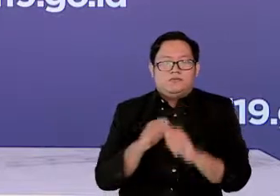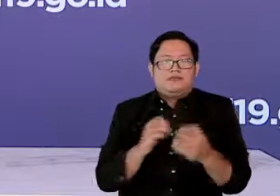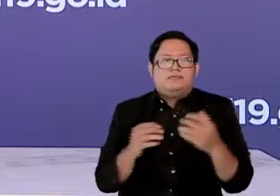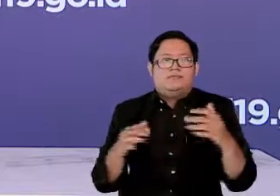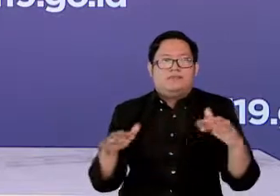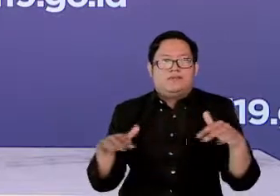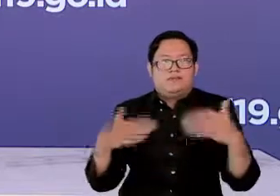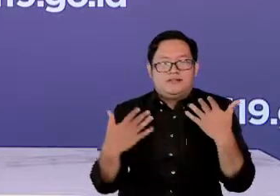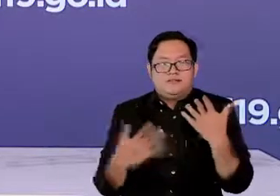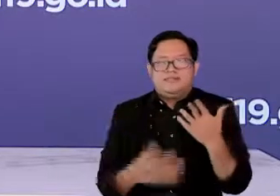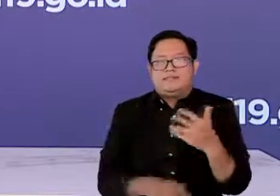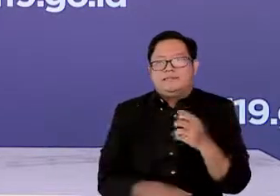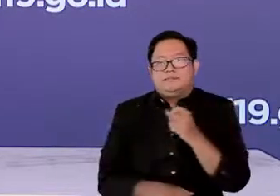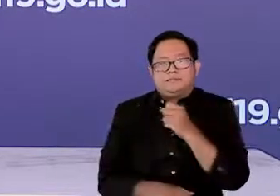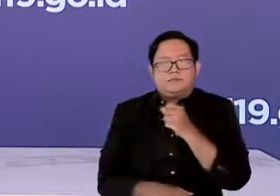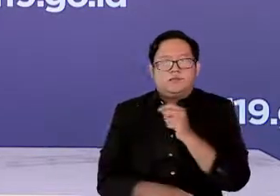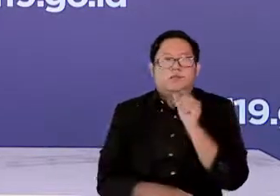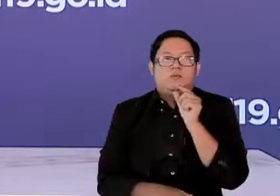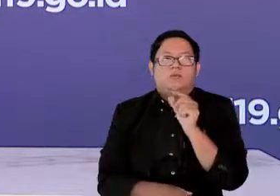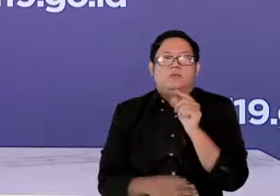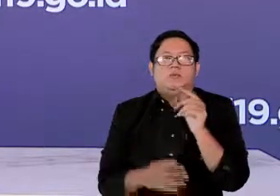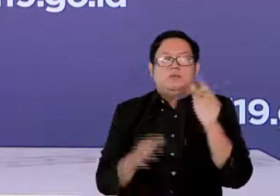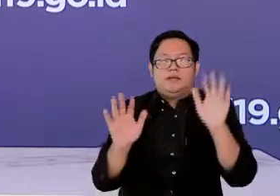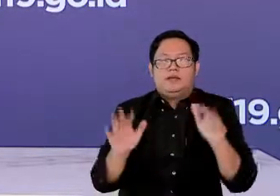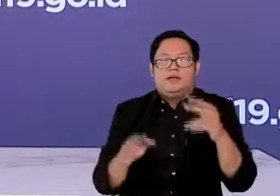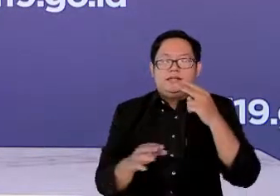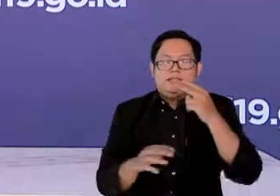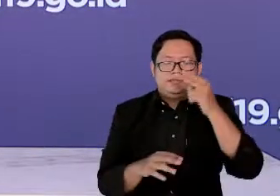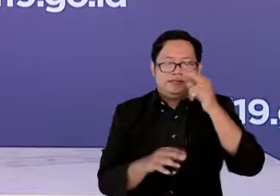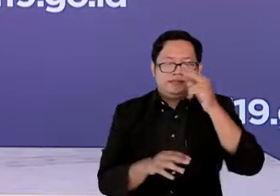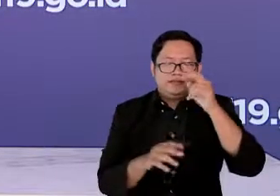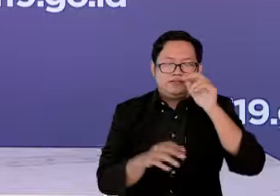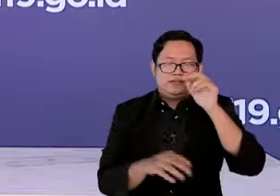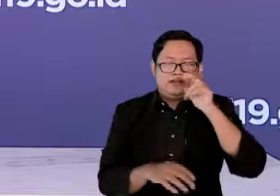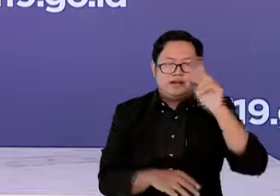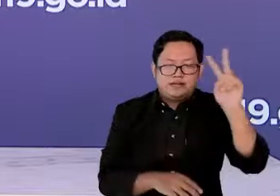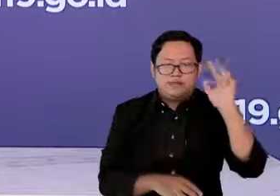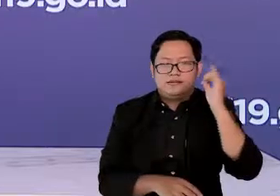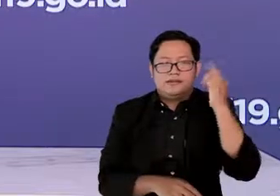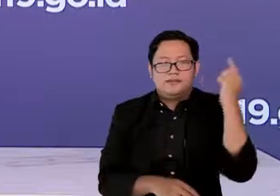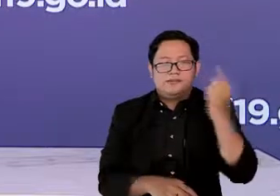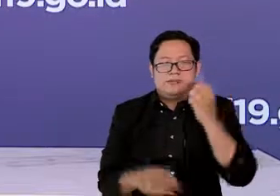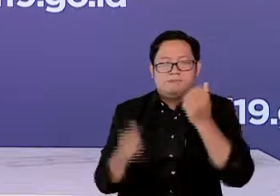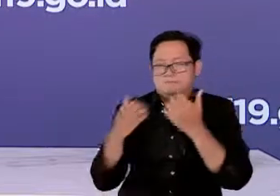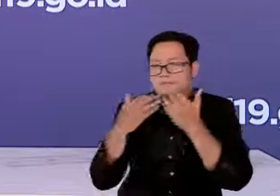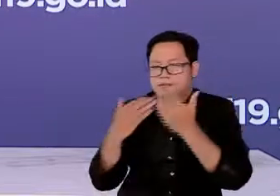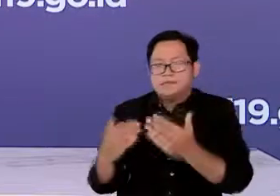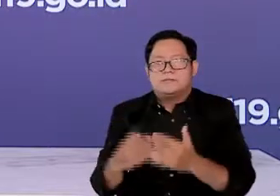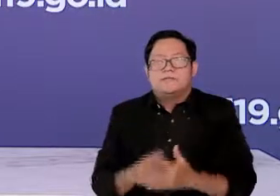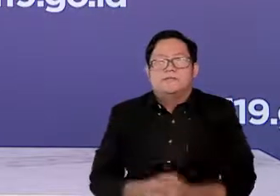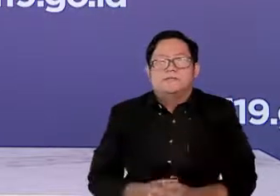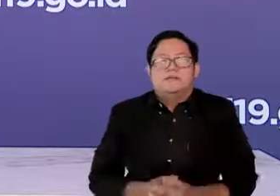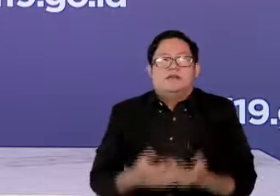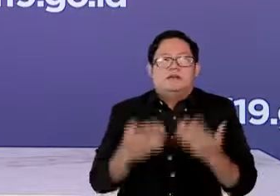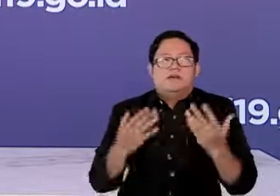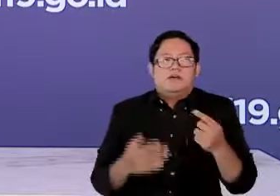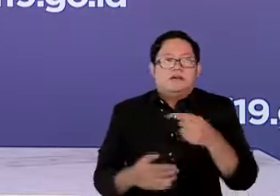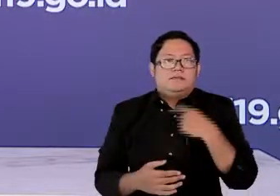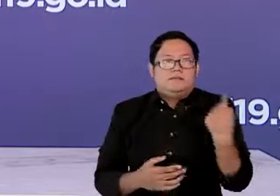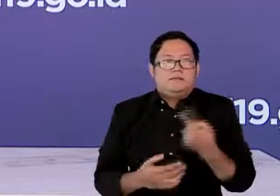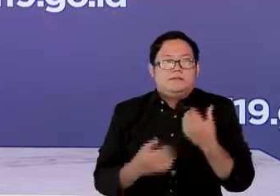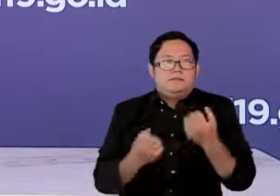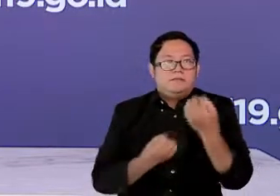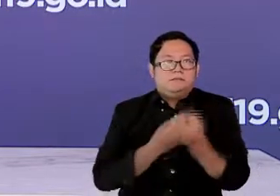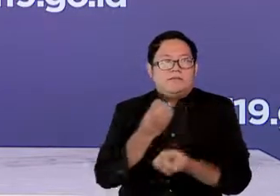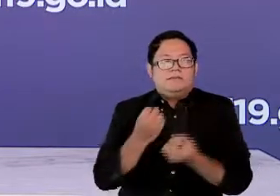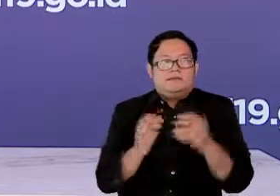international media, and we are grateful that we can communicate each other so that it's clear our government